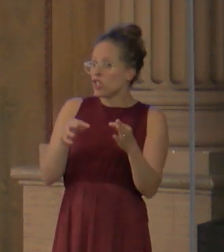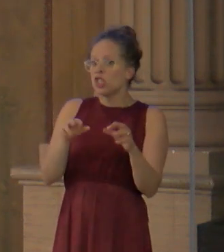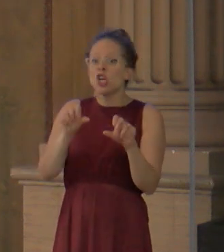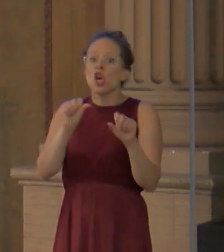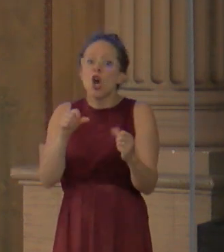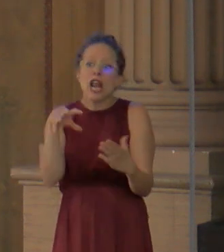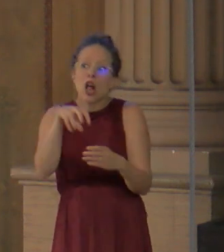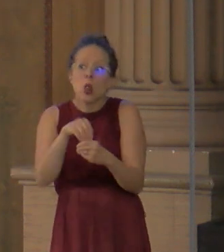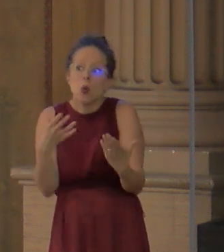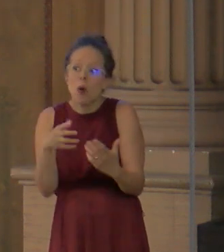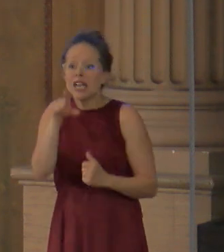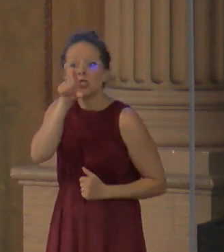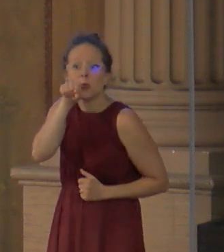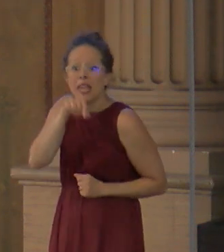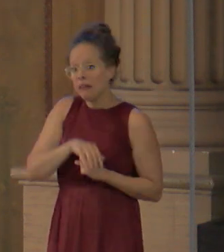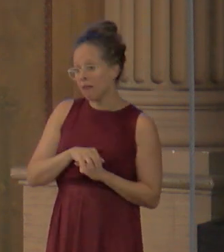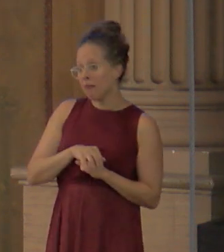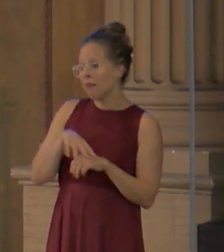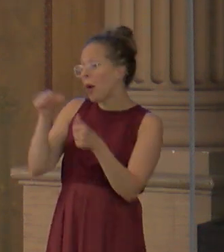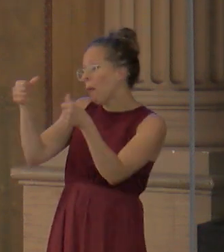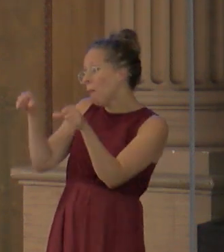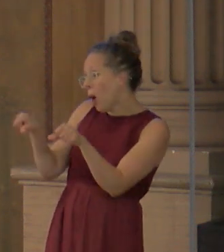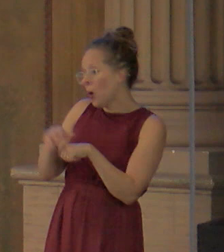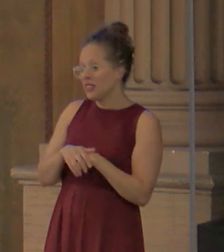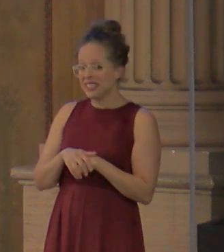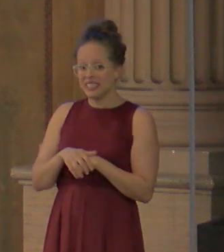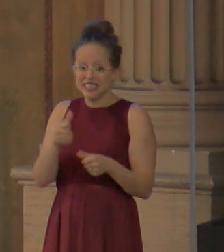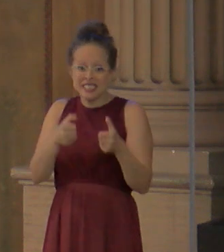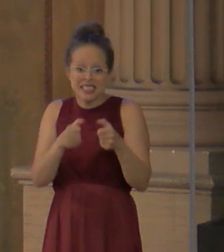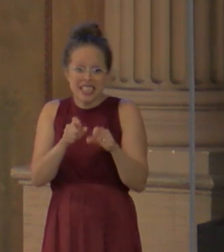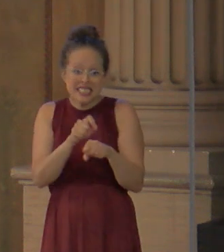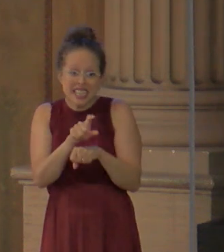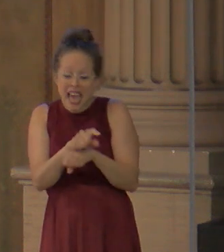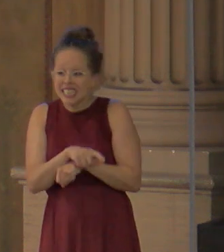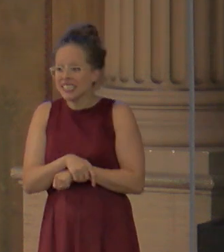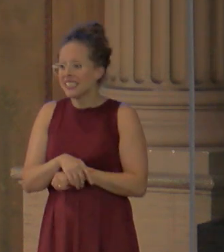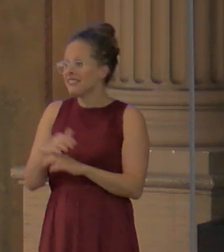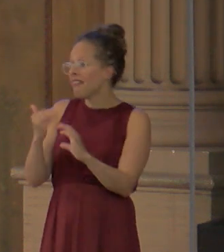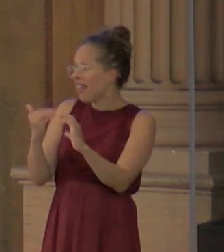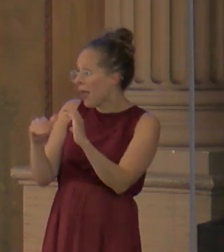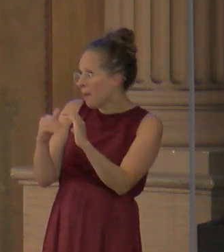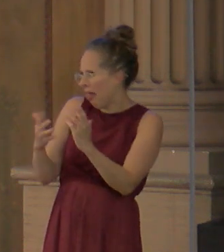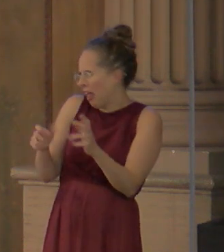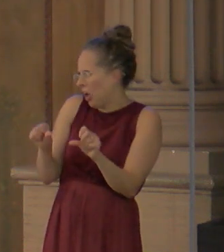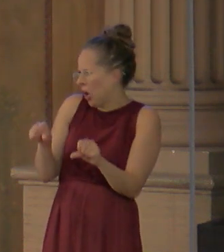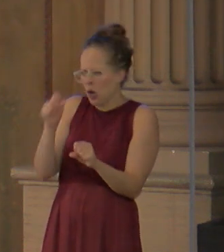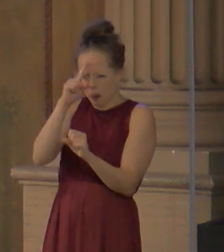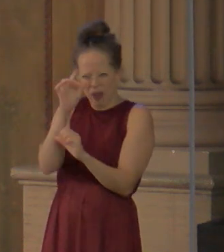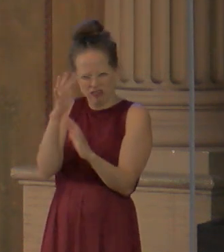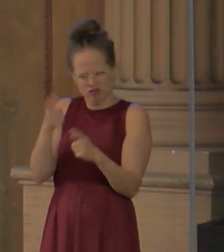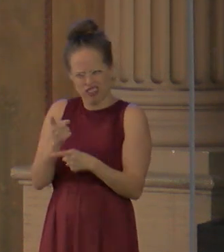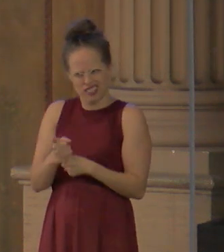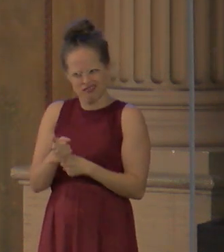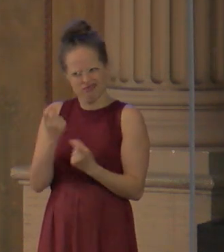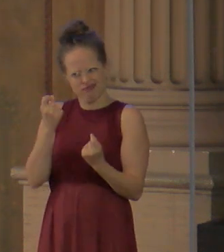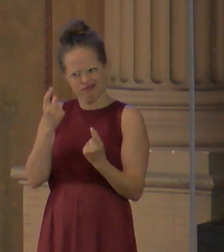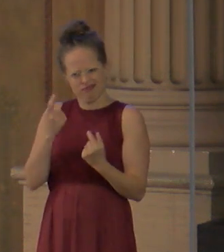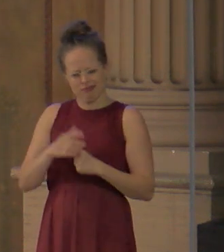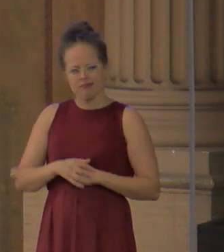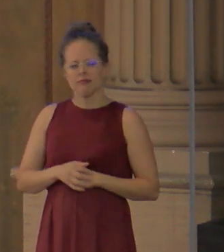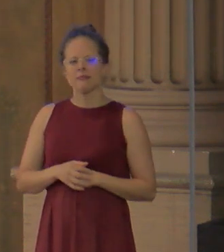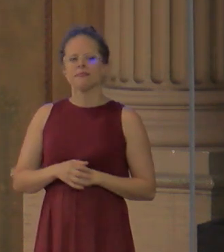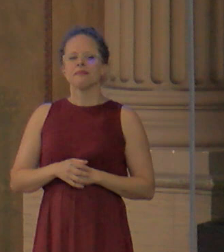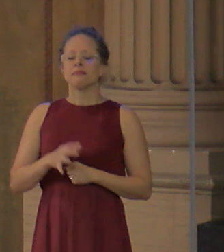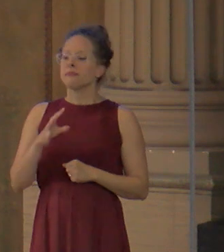tweets and posts and texts and emails and so on and so forth, right? We understand that.